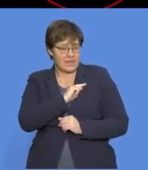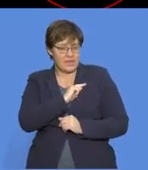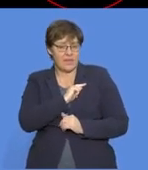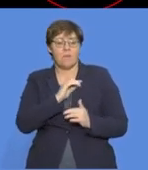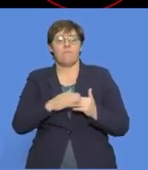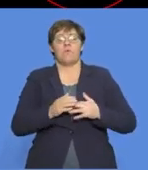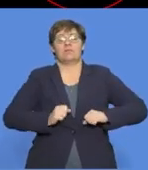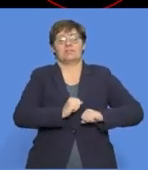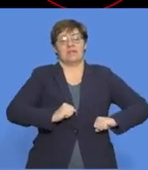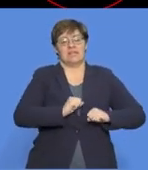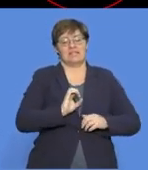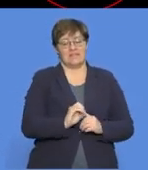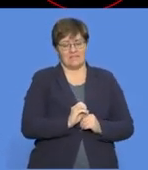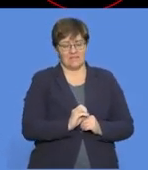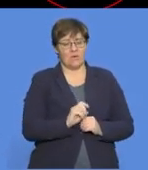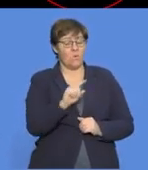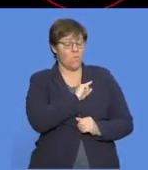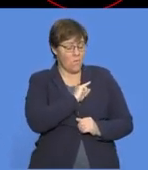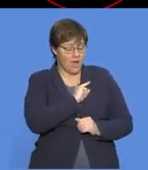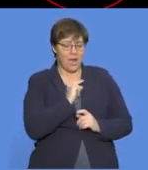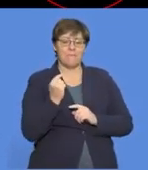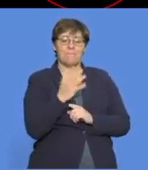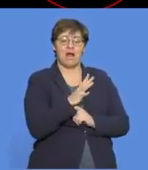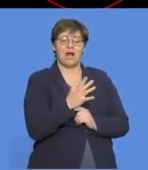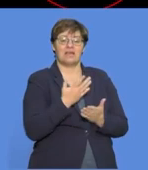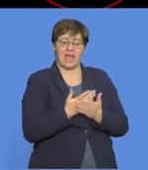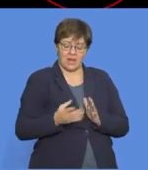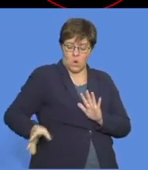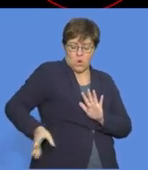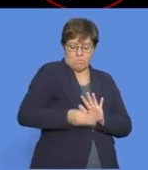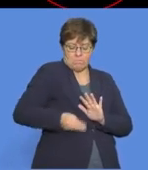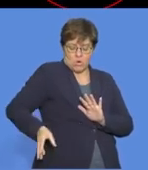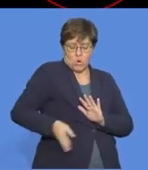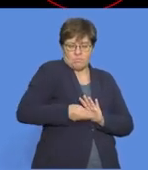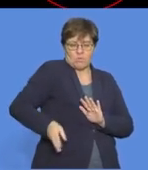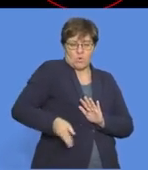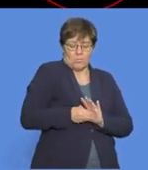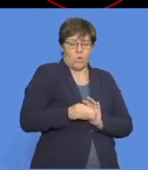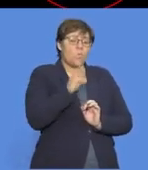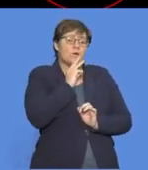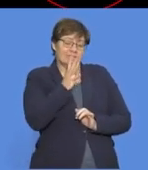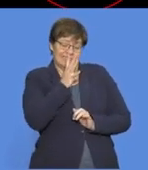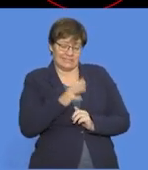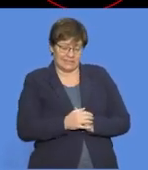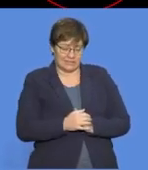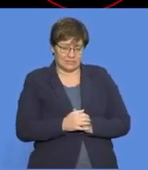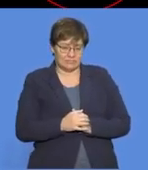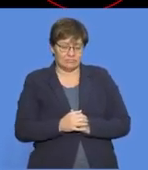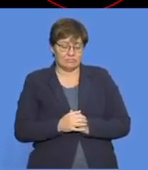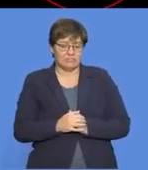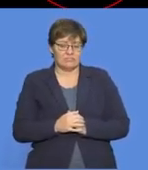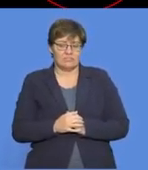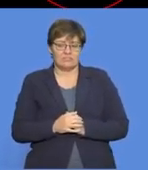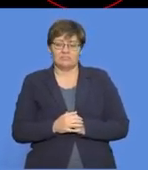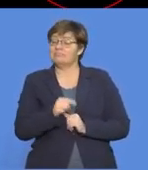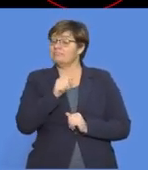space for the plant to take in water. And this is obviously